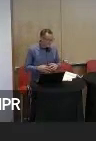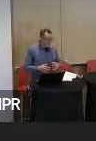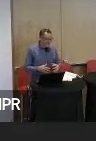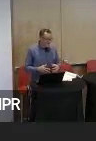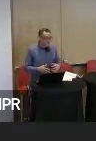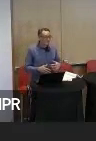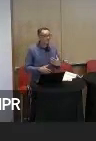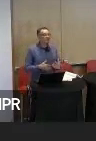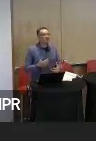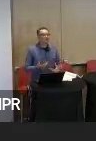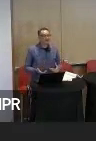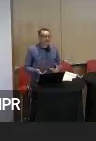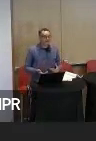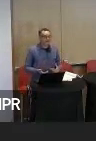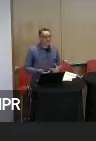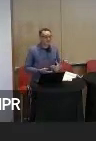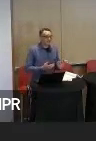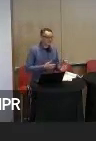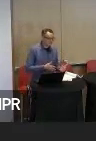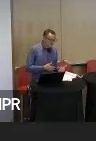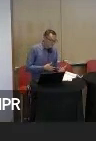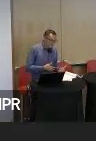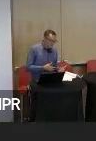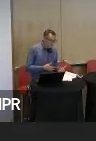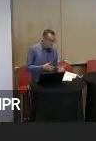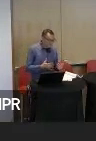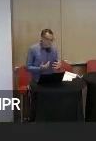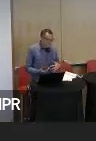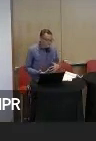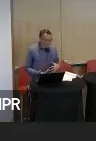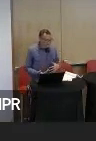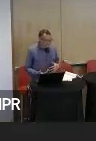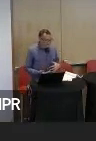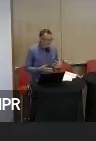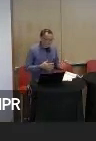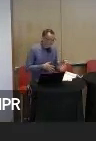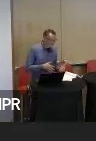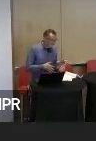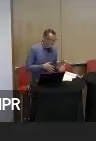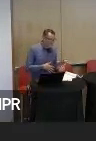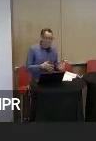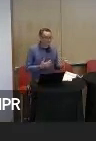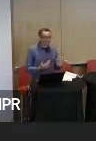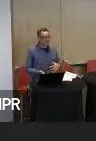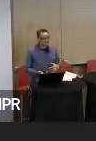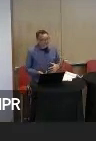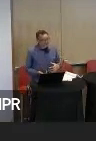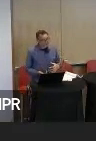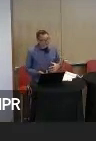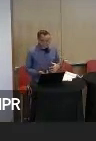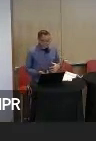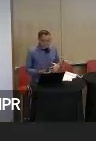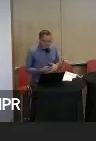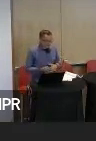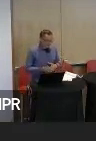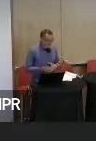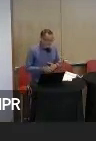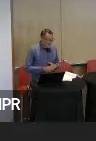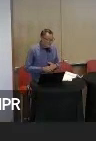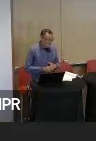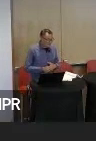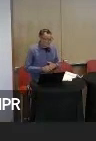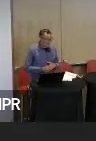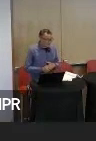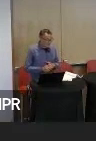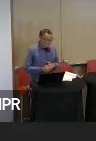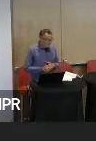And from that, you can then choose your map settings like different paper sizes and orientation and your map scale. You can choose the features to put on the map,